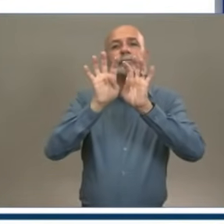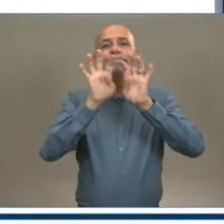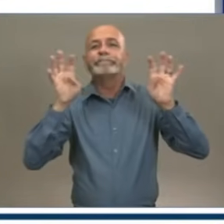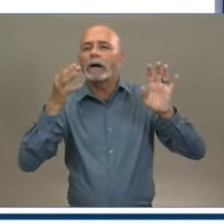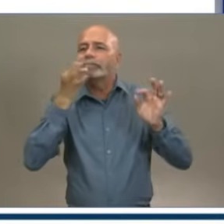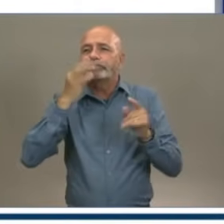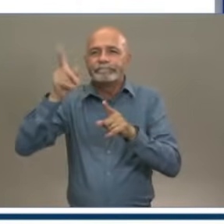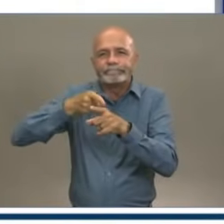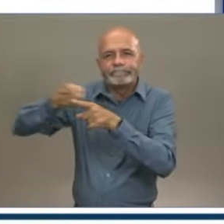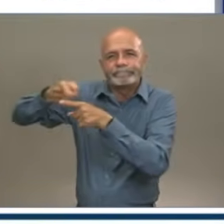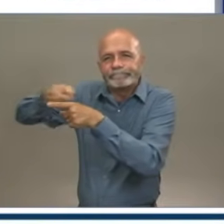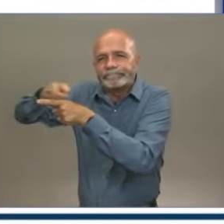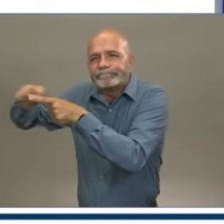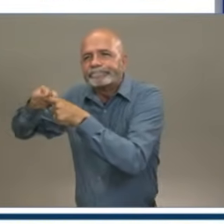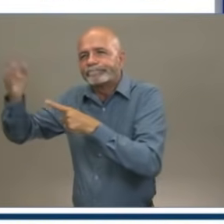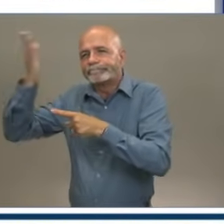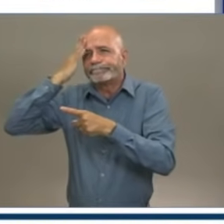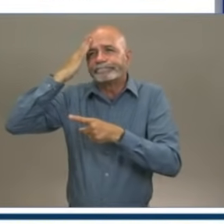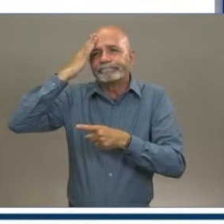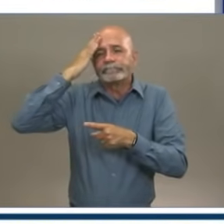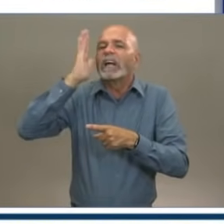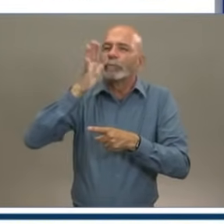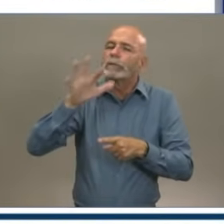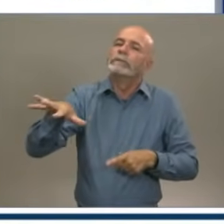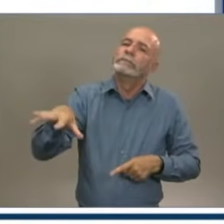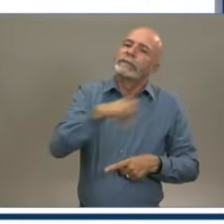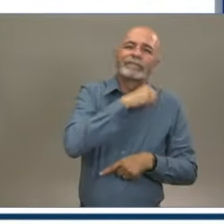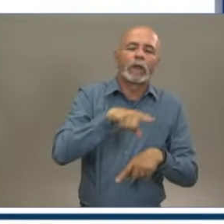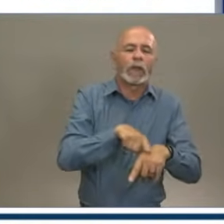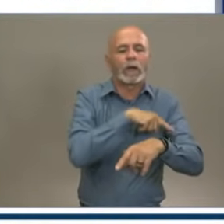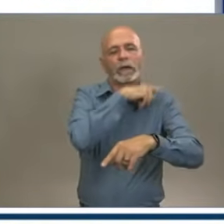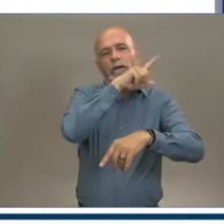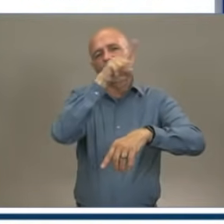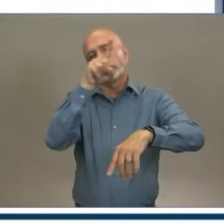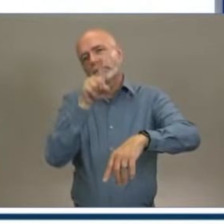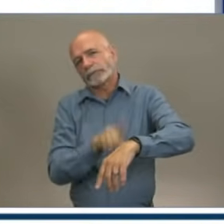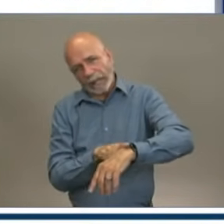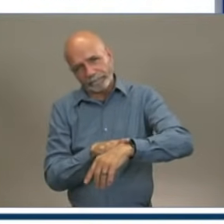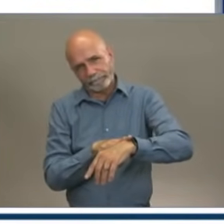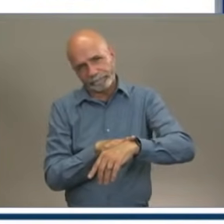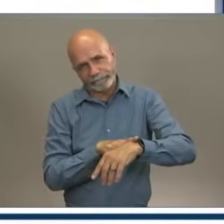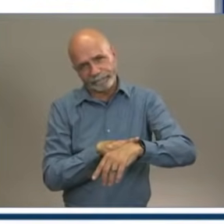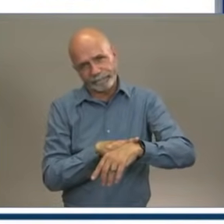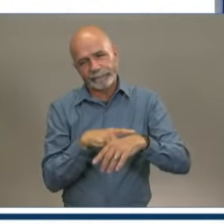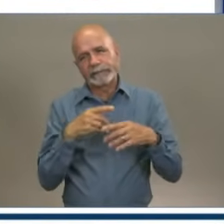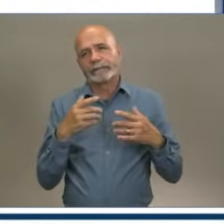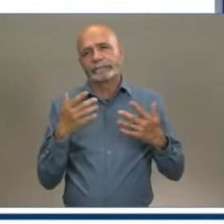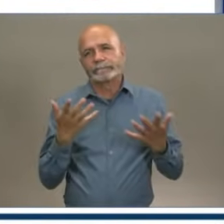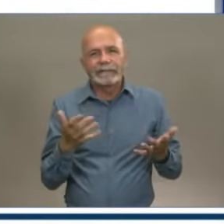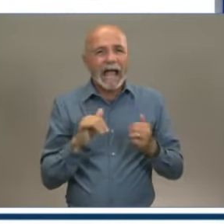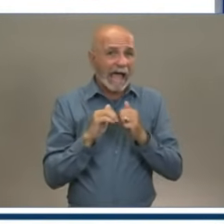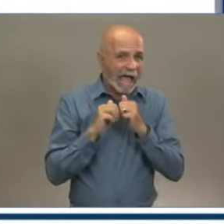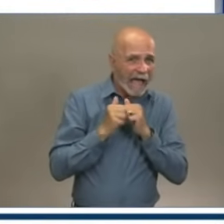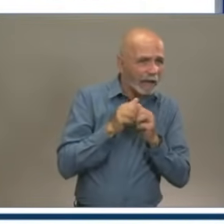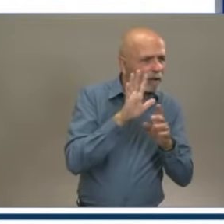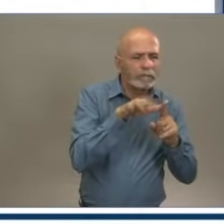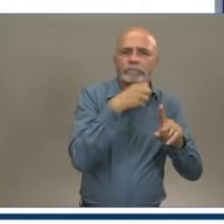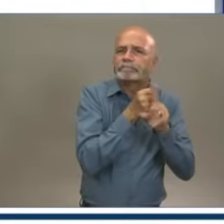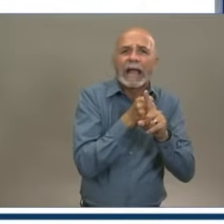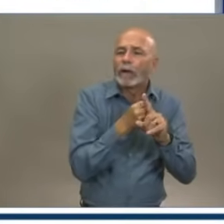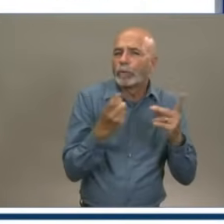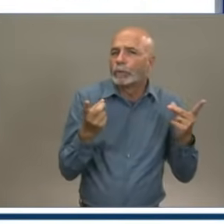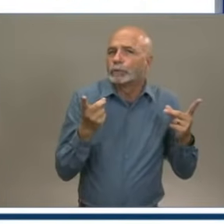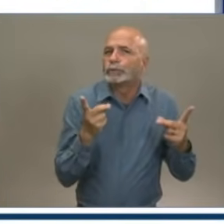to be a long process after this pandemic to look at all of the impacts across our society, and long-term